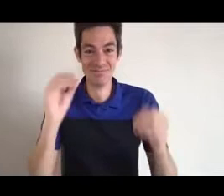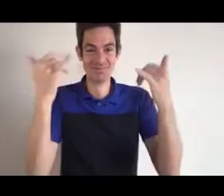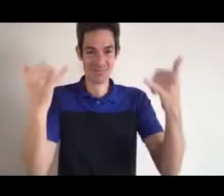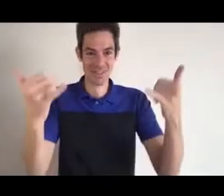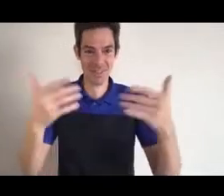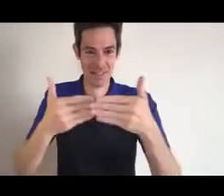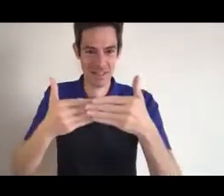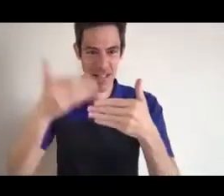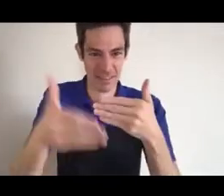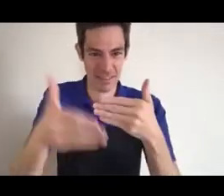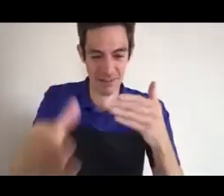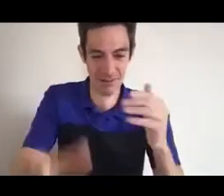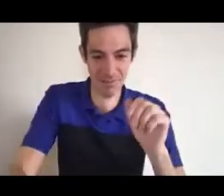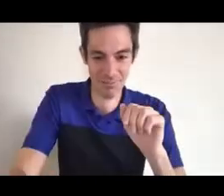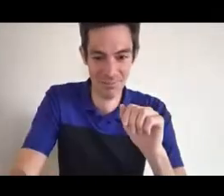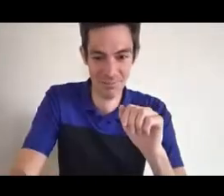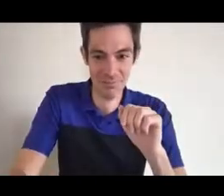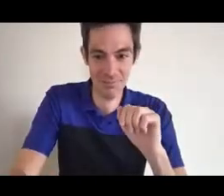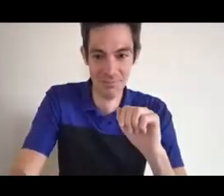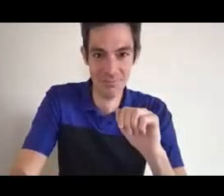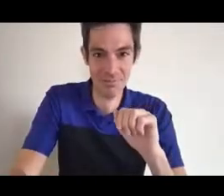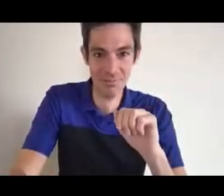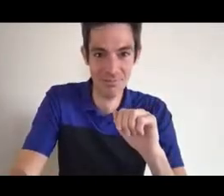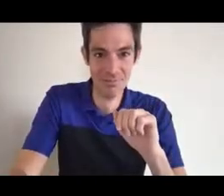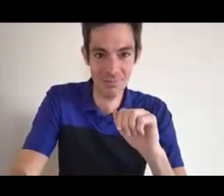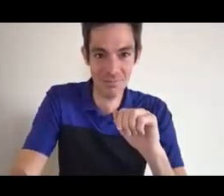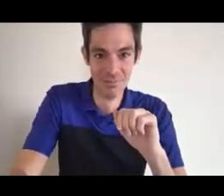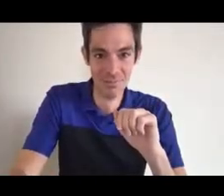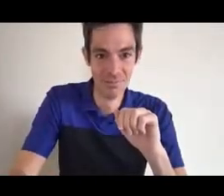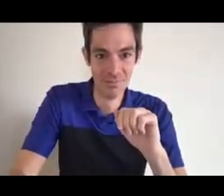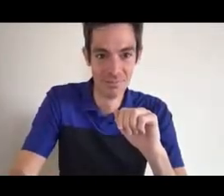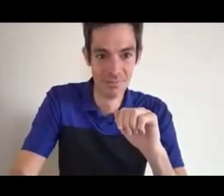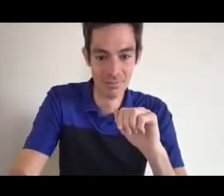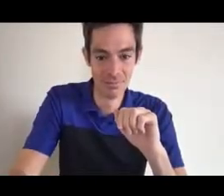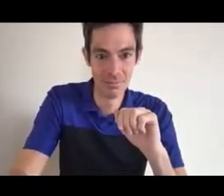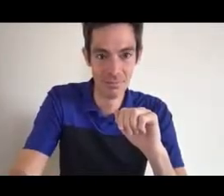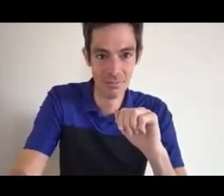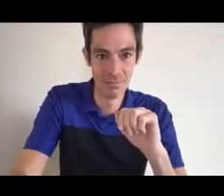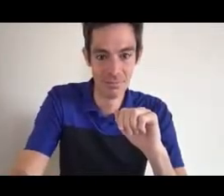into ASL. Okay, so moving on to the next thing.